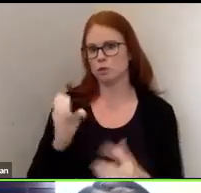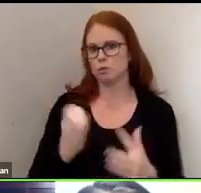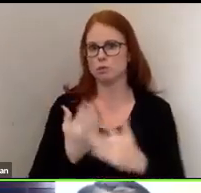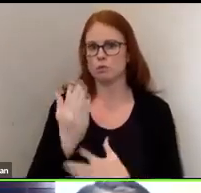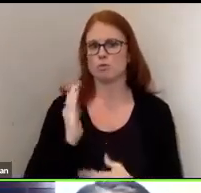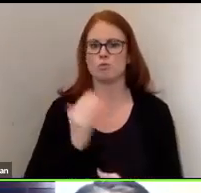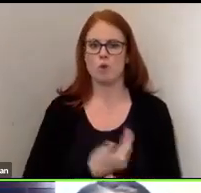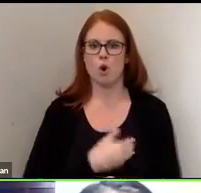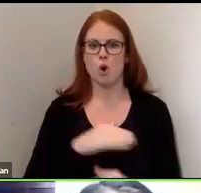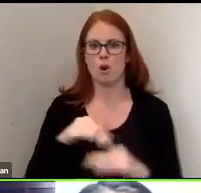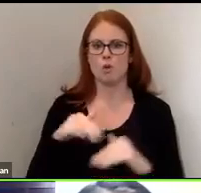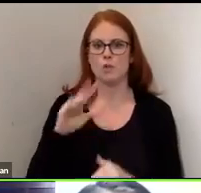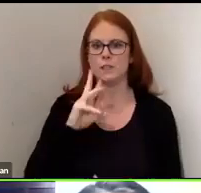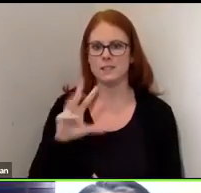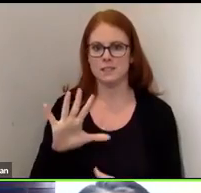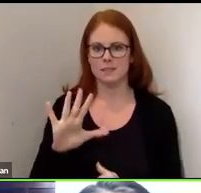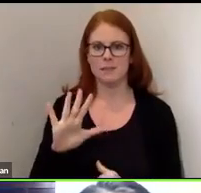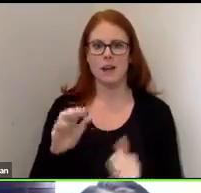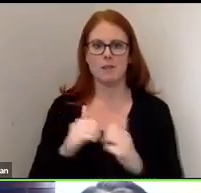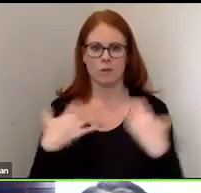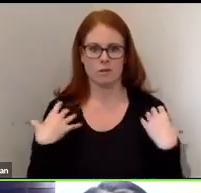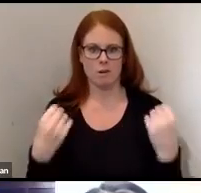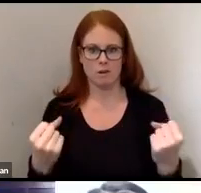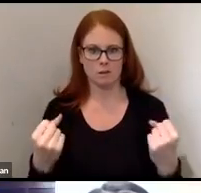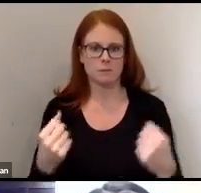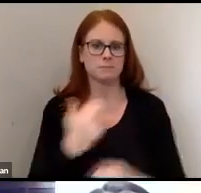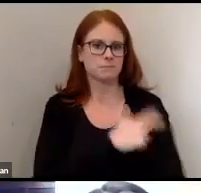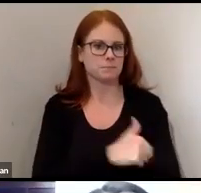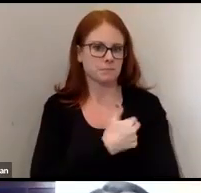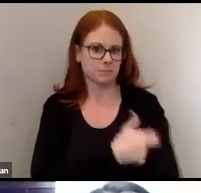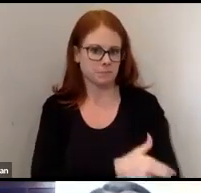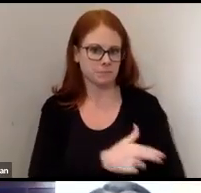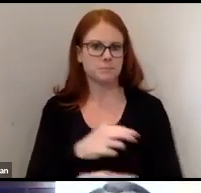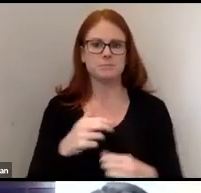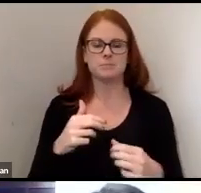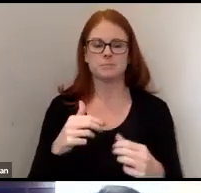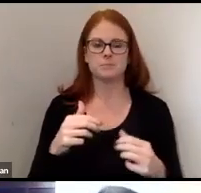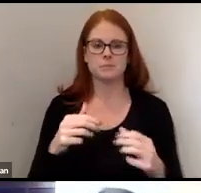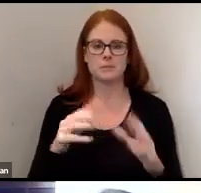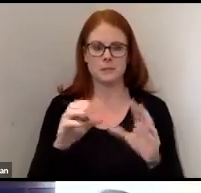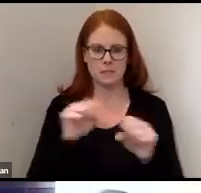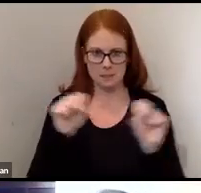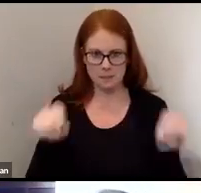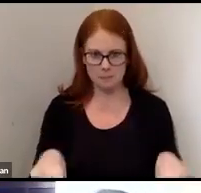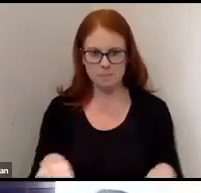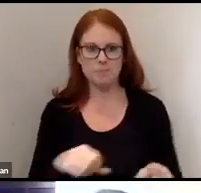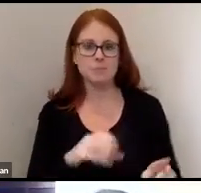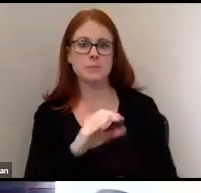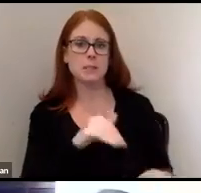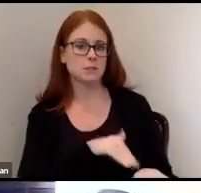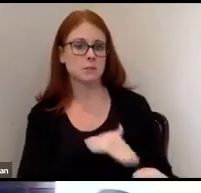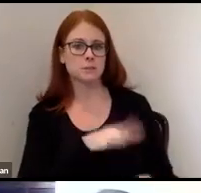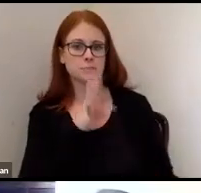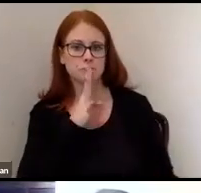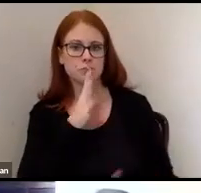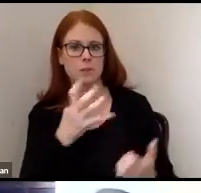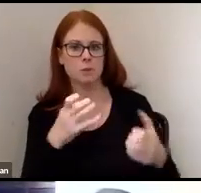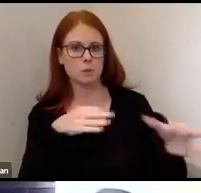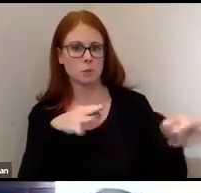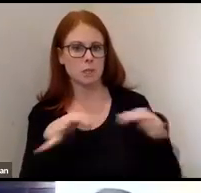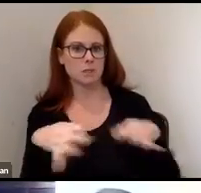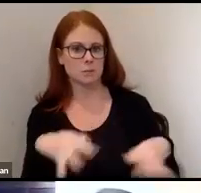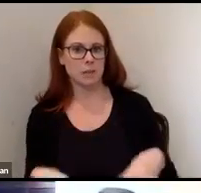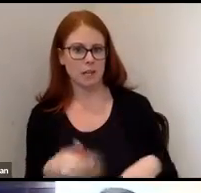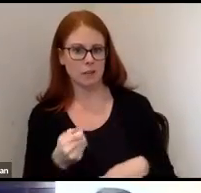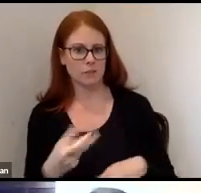our 65 and up with our hospital systems. And I do, Jody, I do want to explain a few